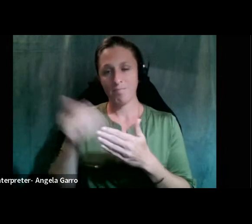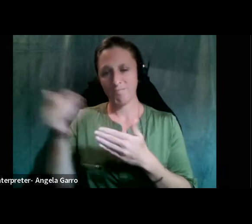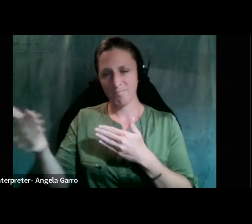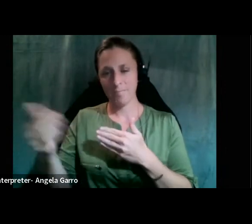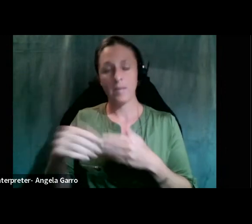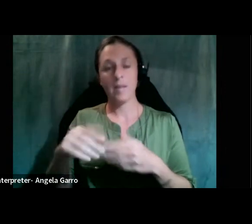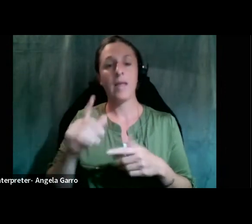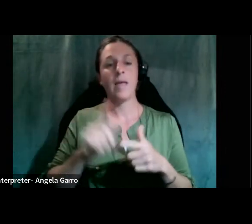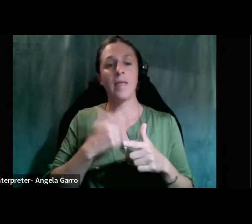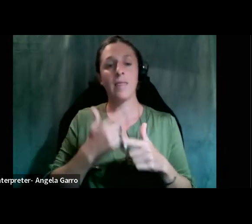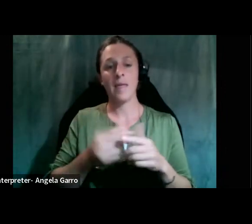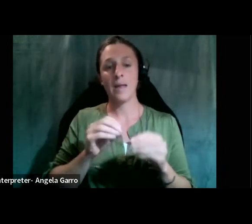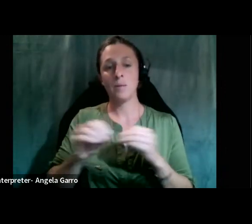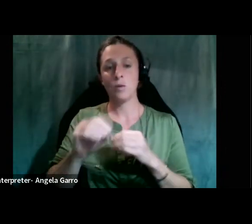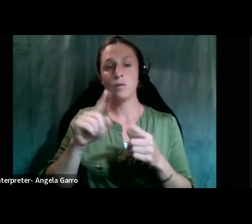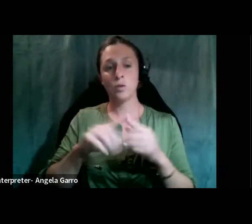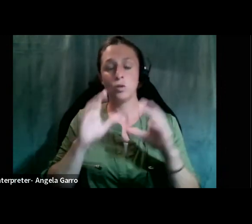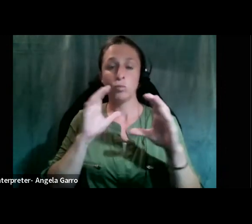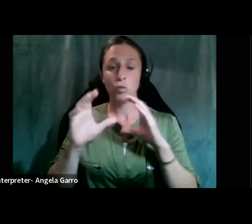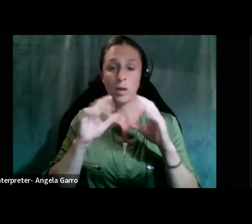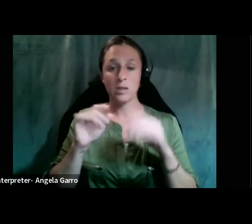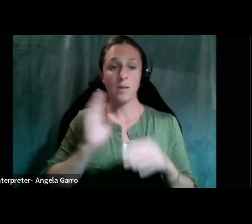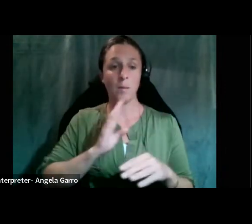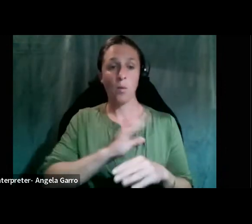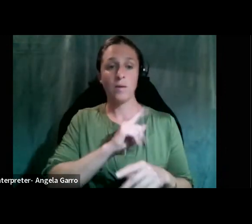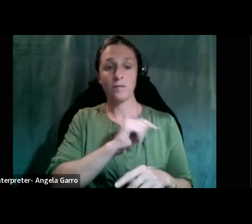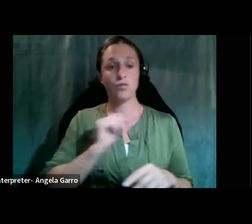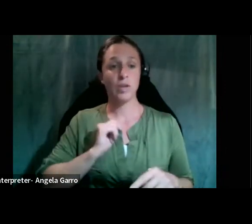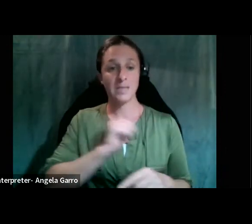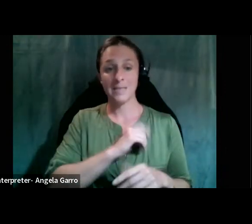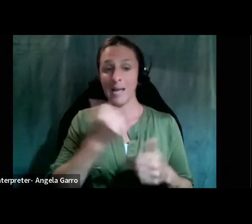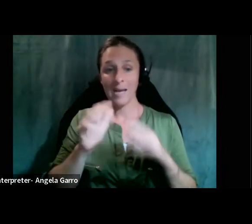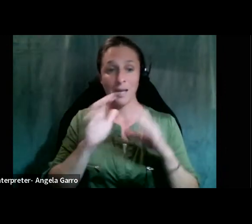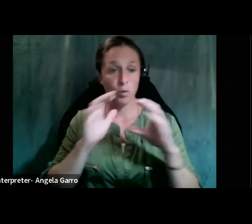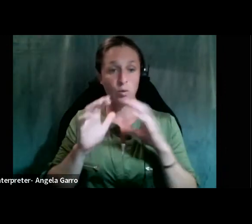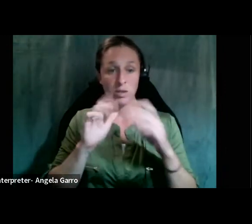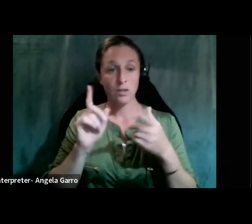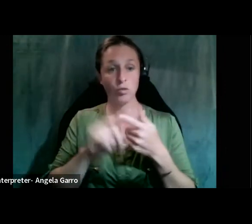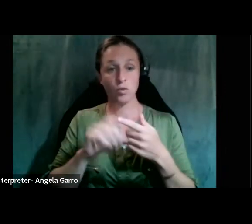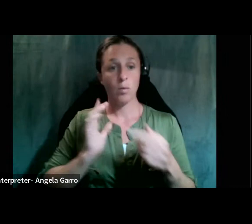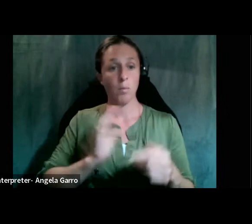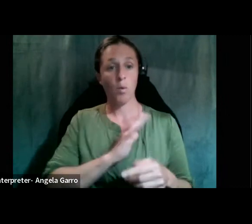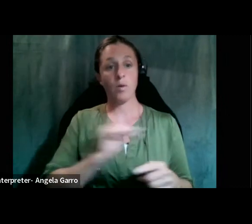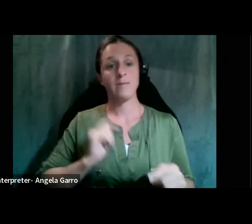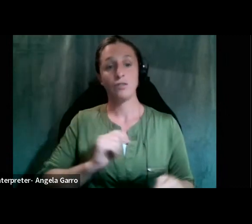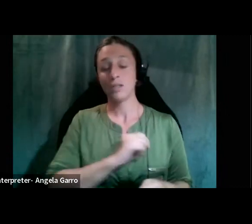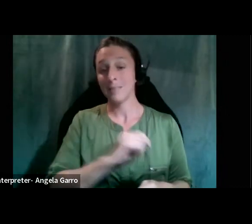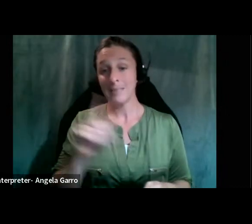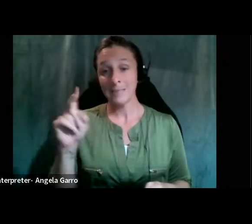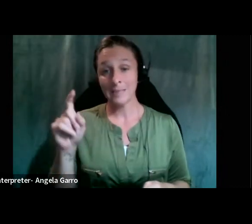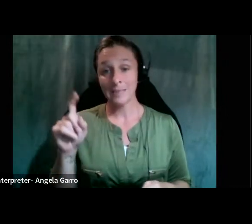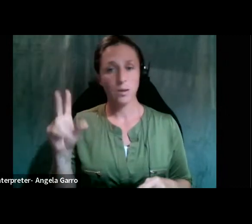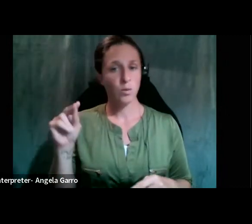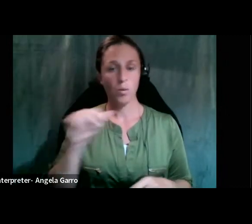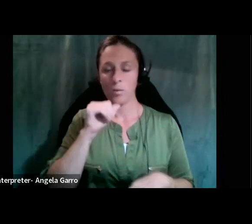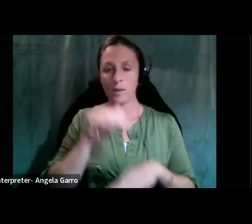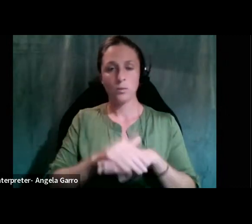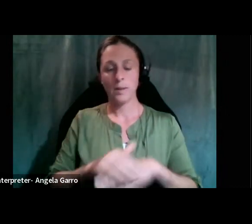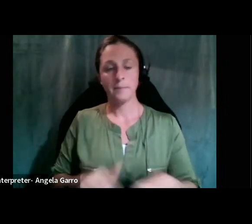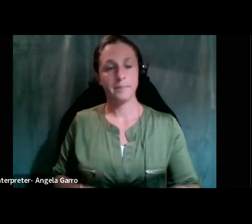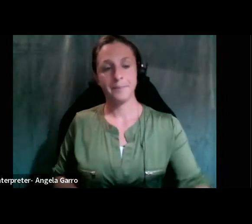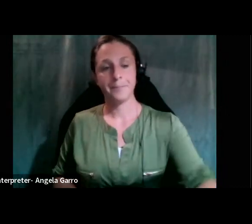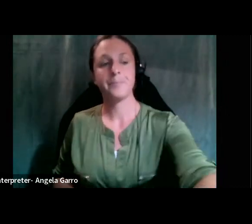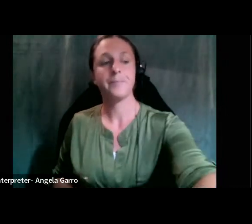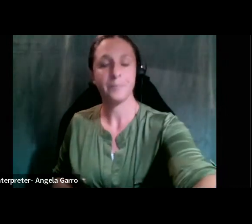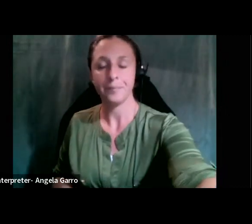going to move then to communications of the Board of Trustees. Is there any communications to the boards of trustees? No, not tonight. Okay, so